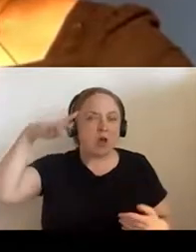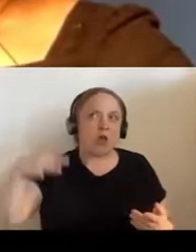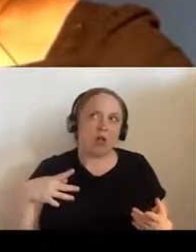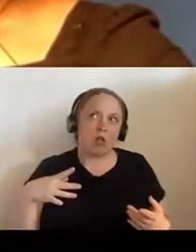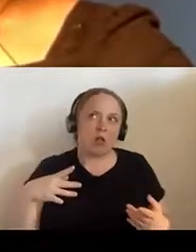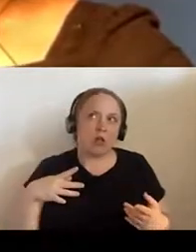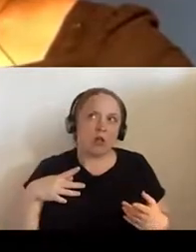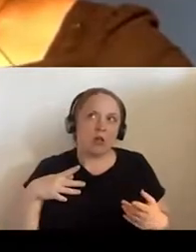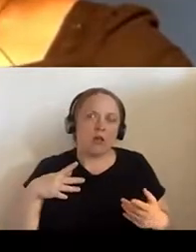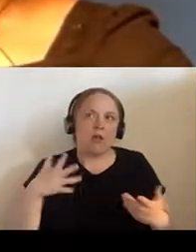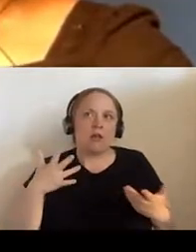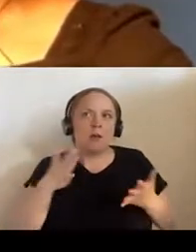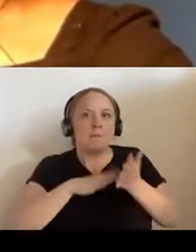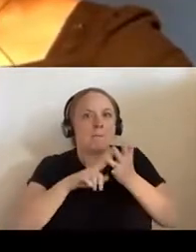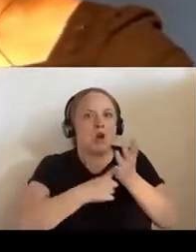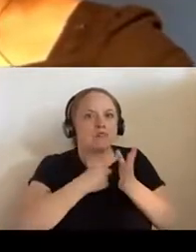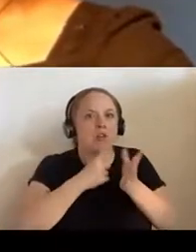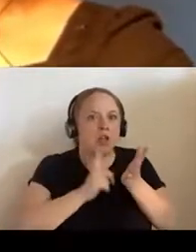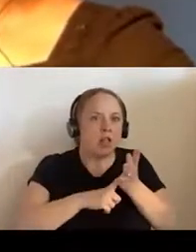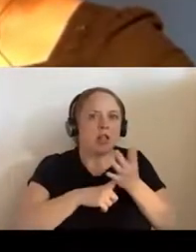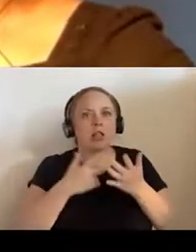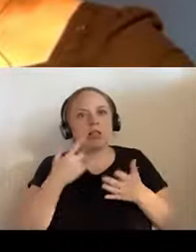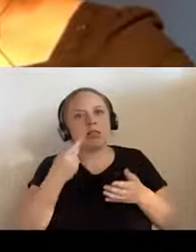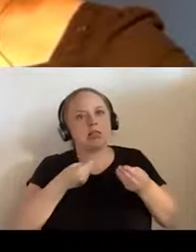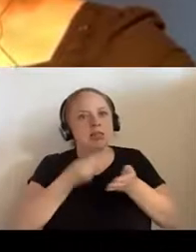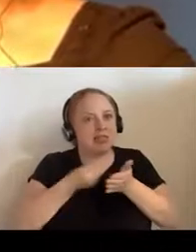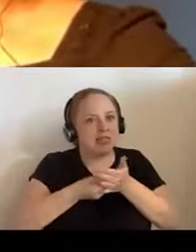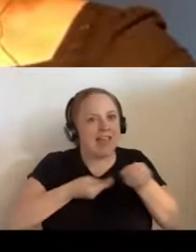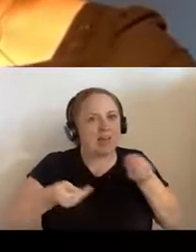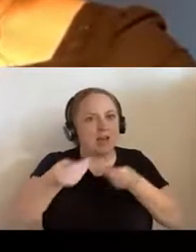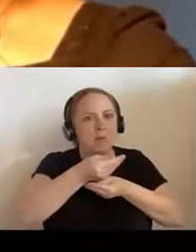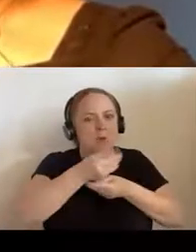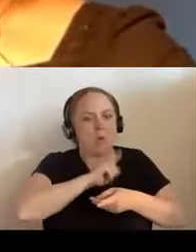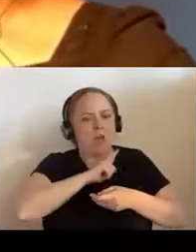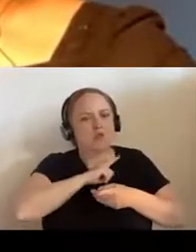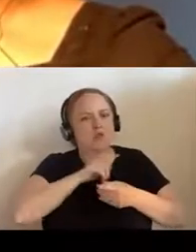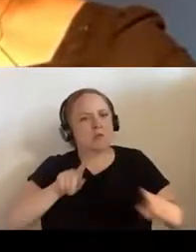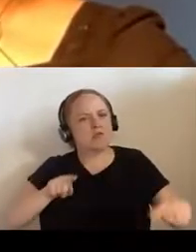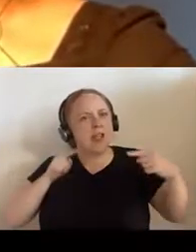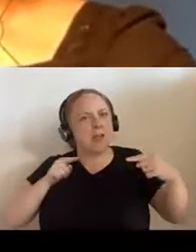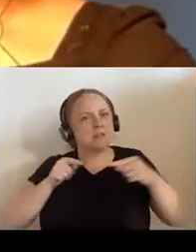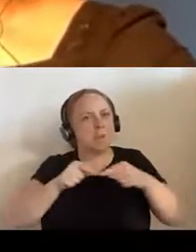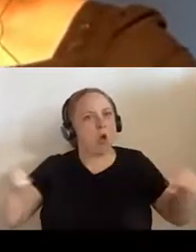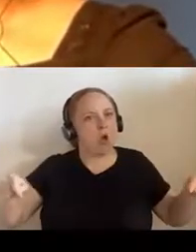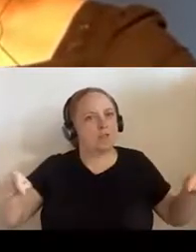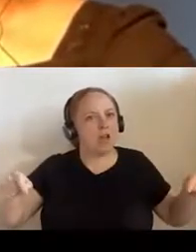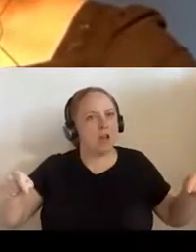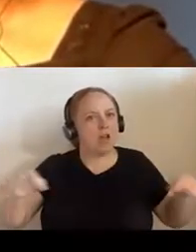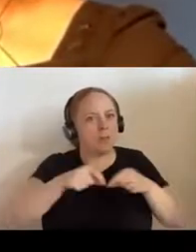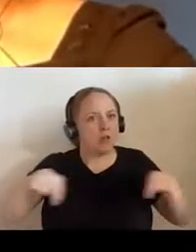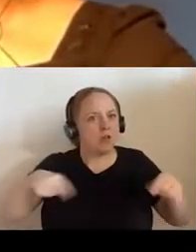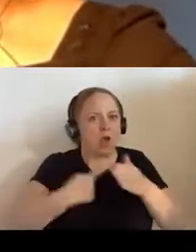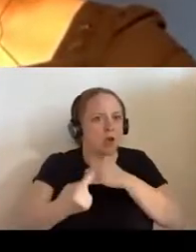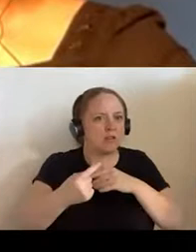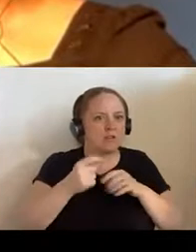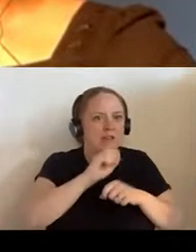moral, economic reasons why a border should be challenged, and not just in the African diaspora, but I